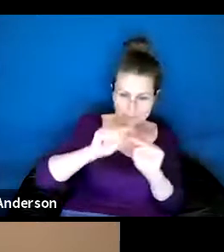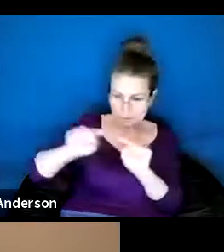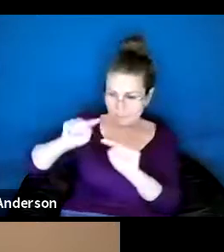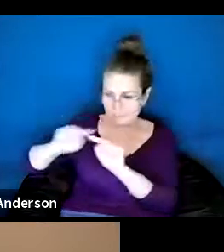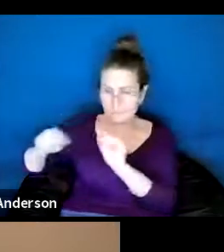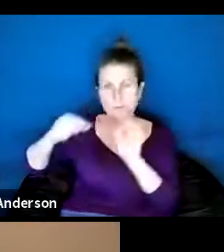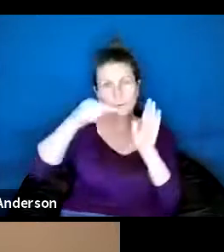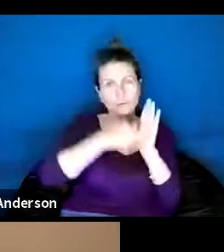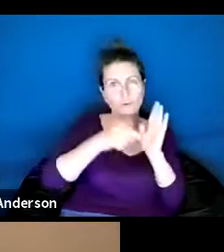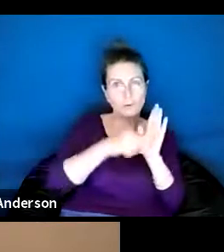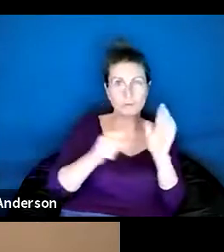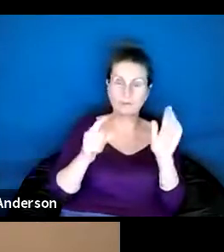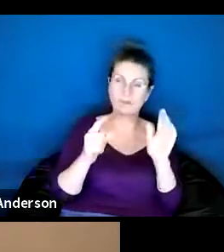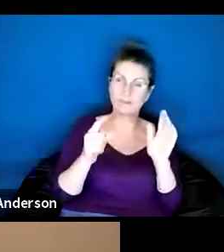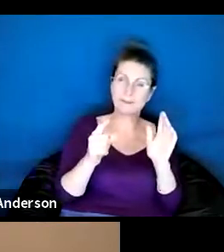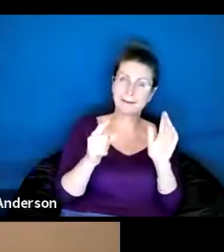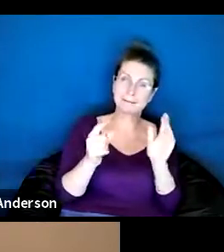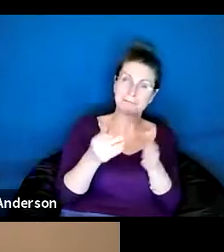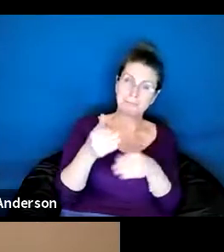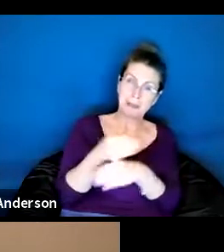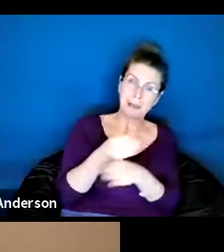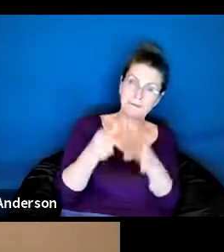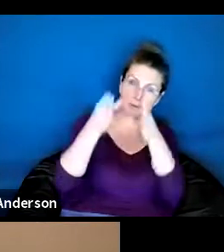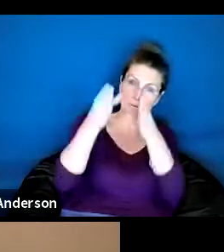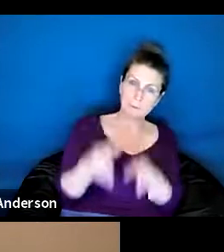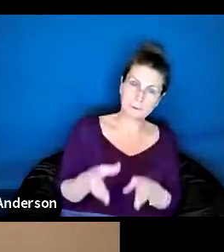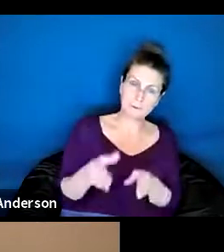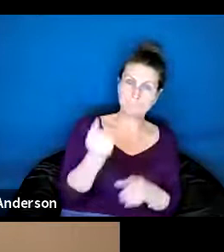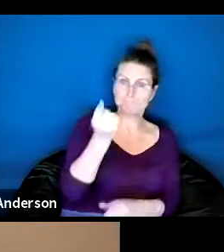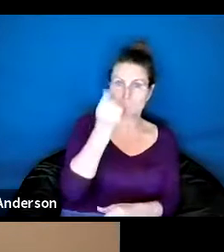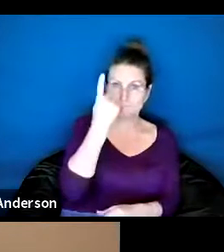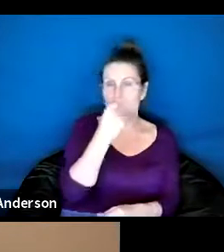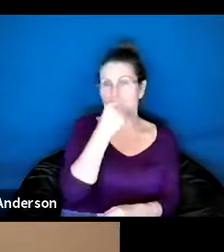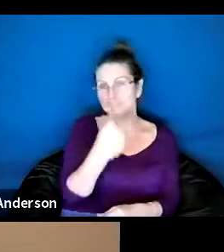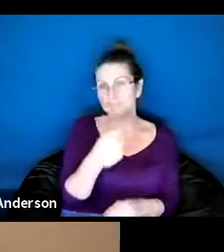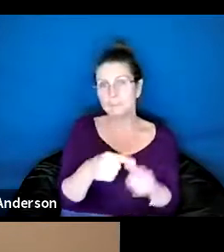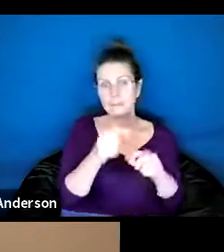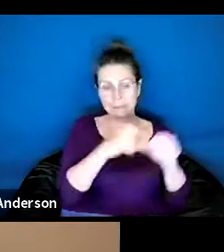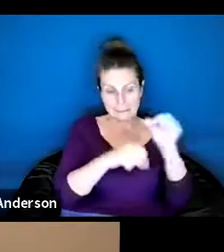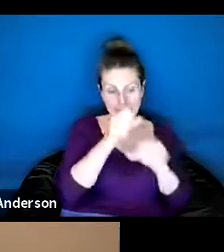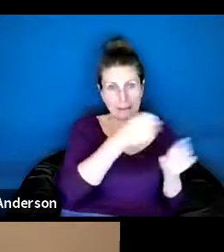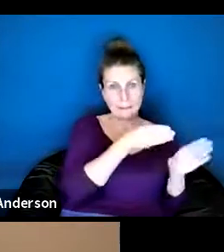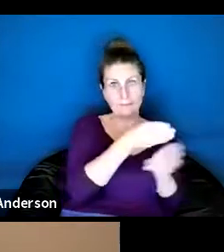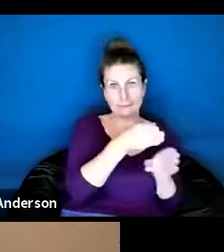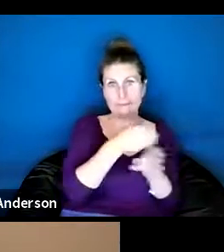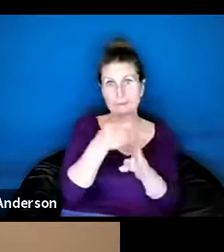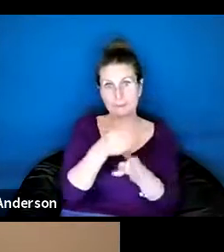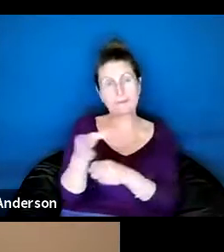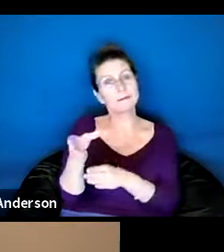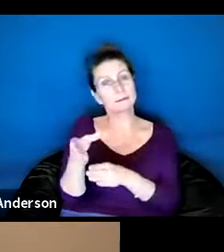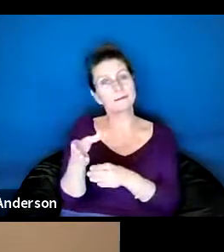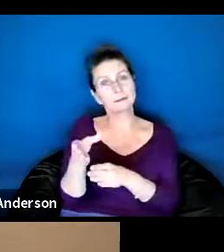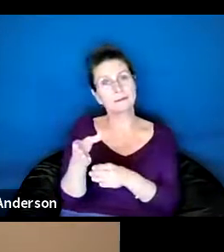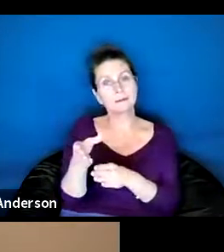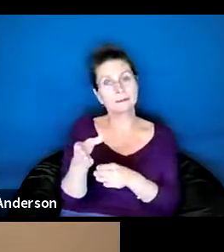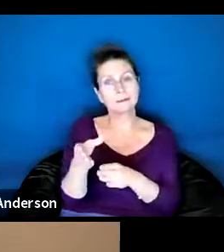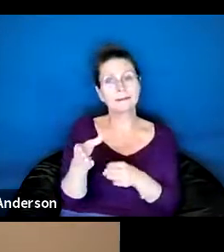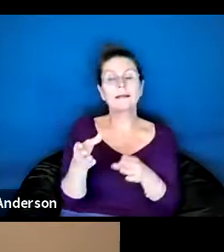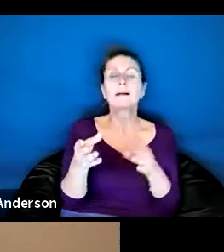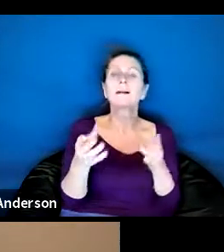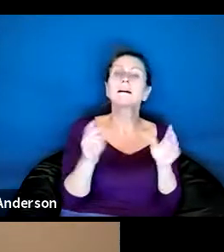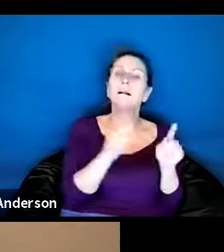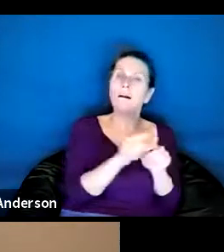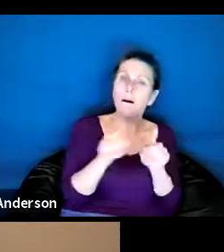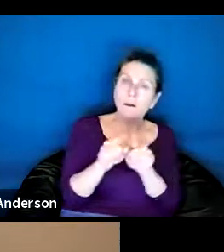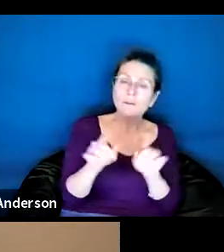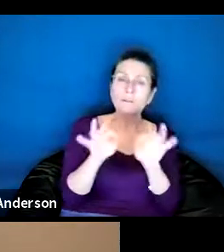understand as science research, but they are scientific disciplines. let alone the need to understand how